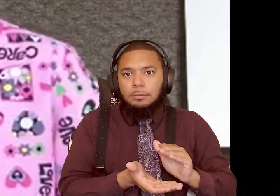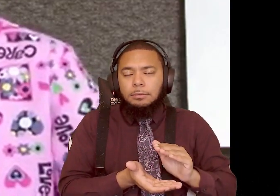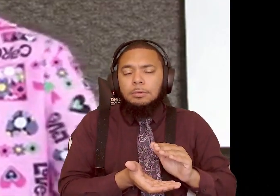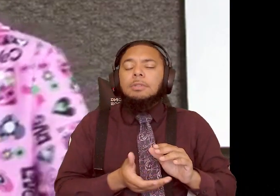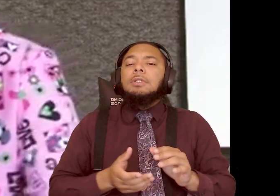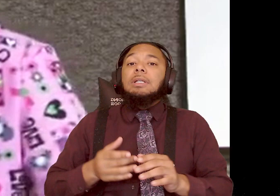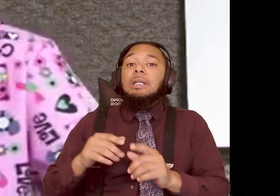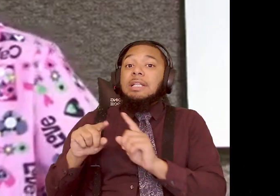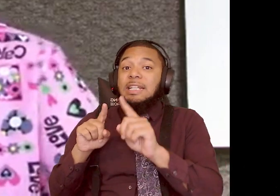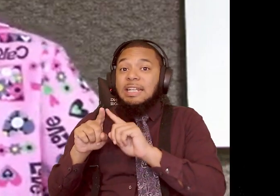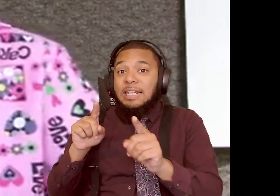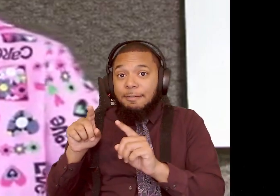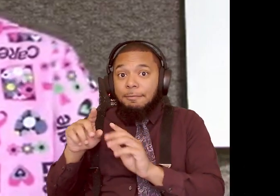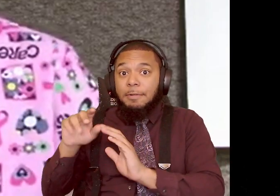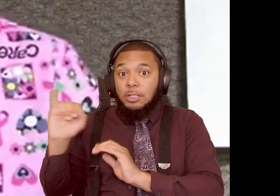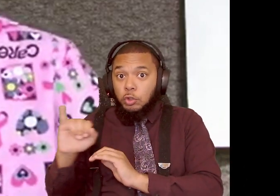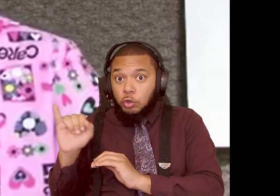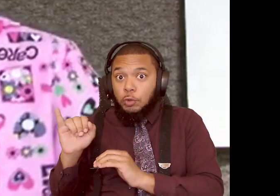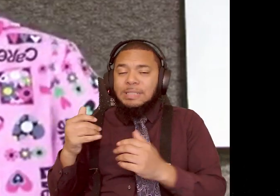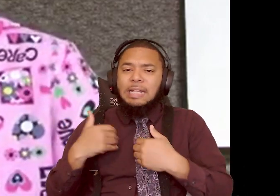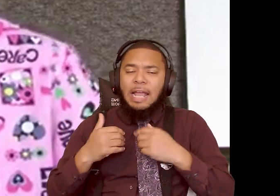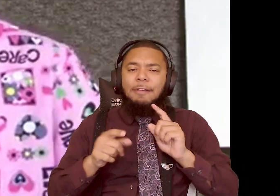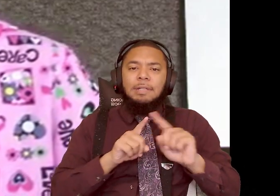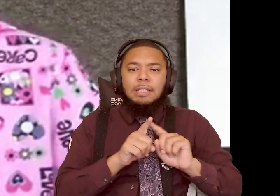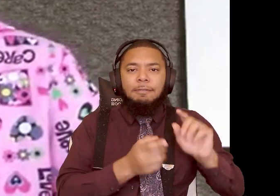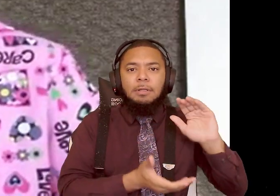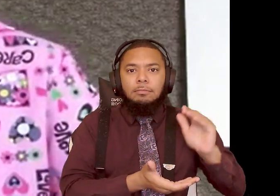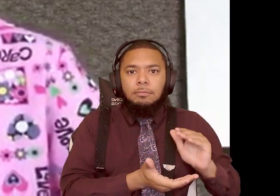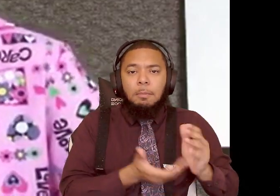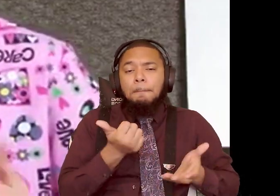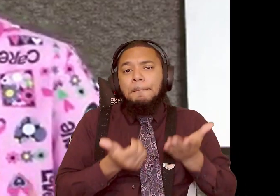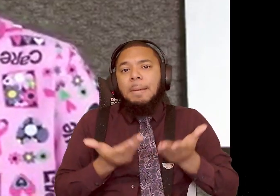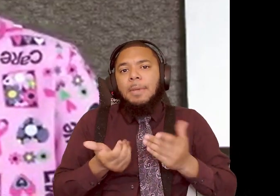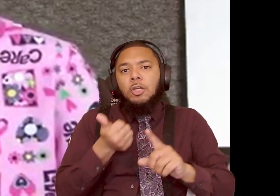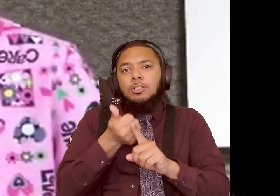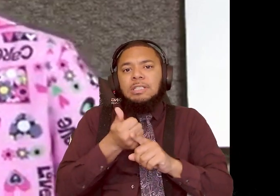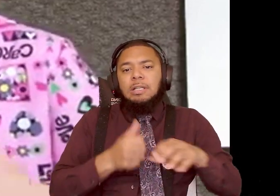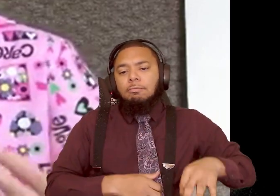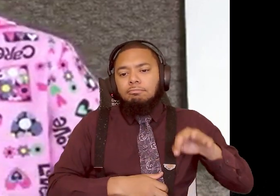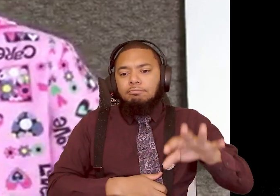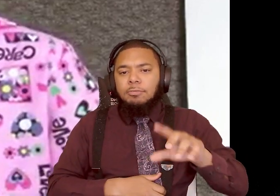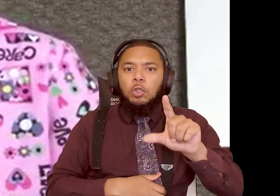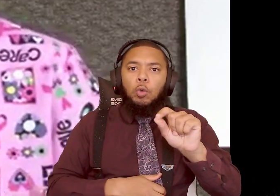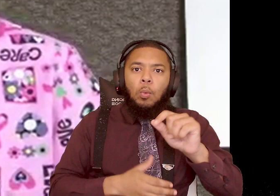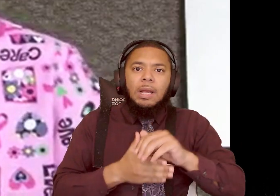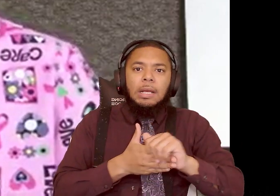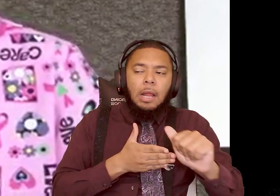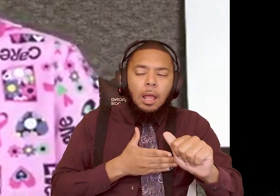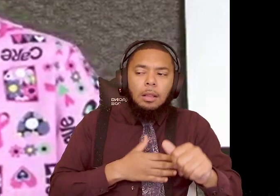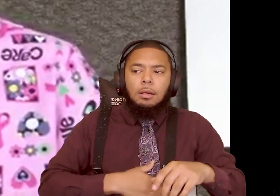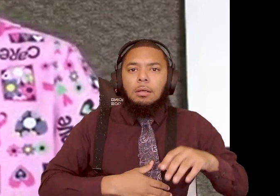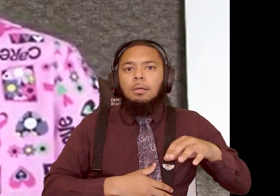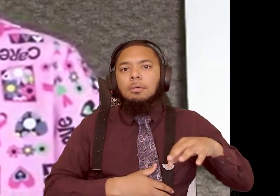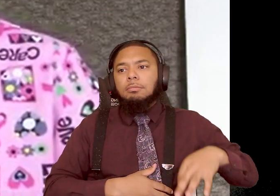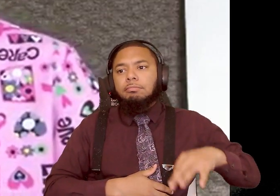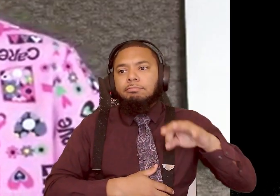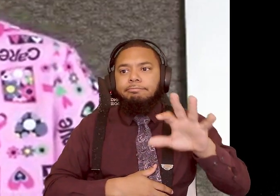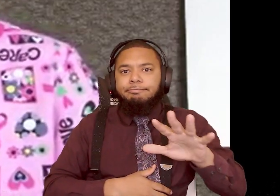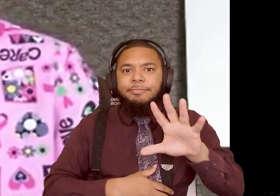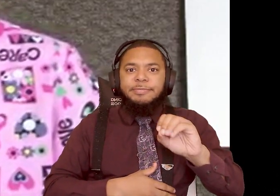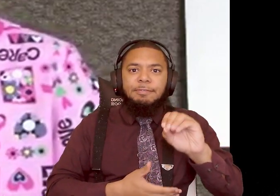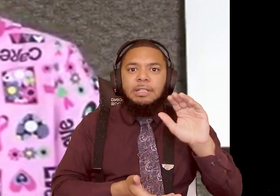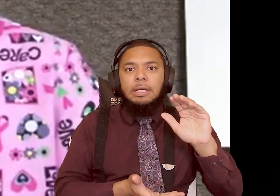you might have to pay a $20 deductible, and then they carry the rest of the cost. You may have to pay a $50, $100. It's whatever the plan is set